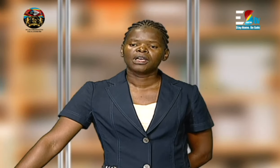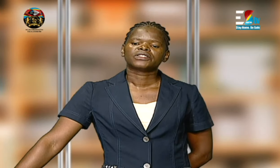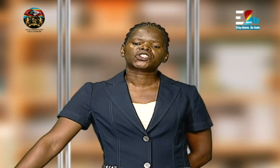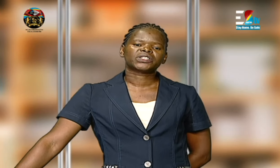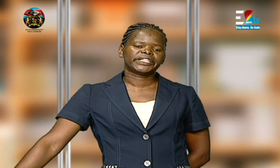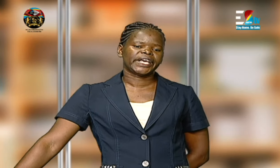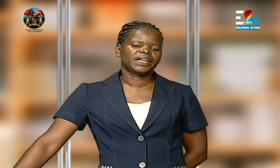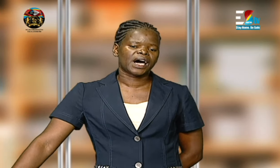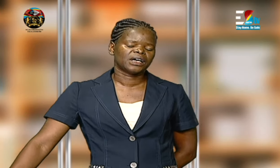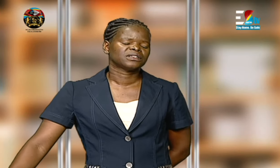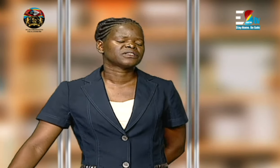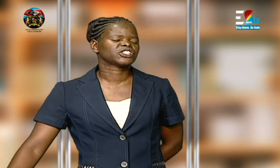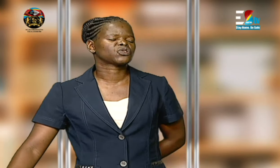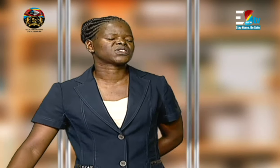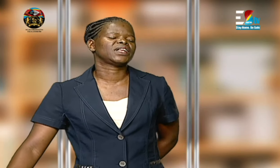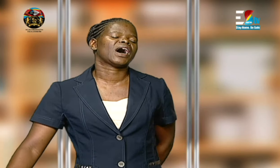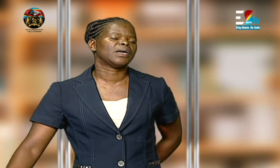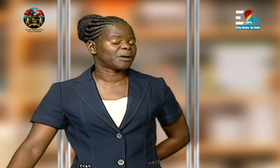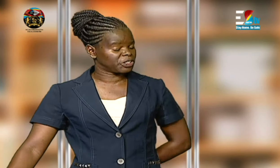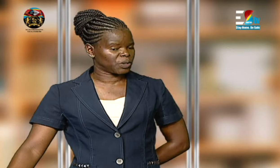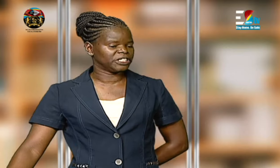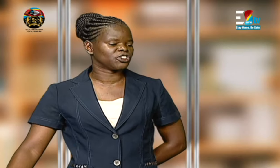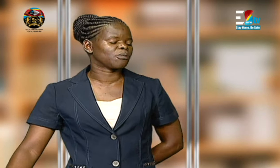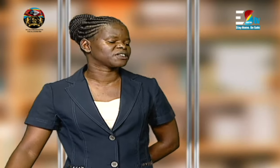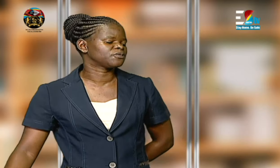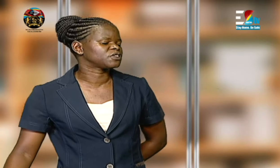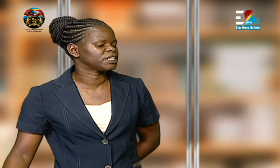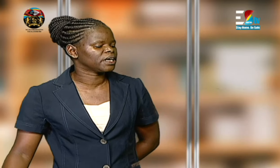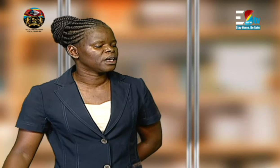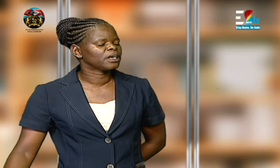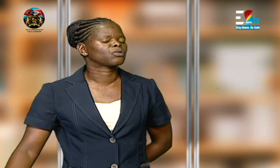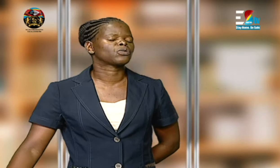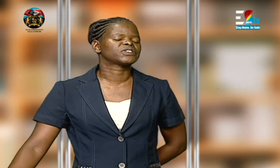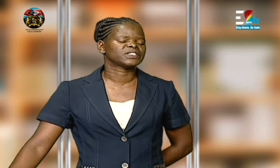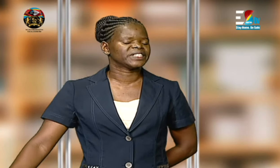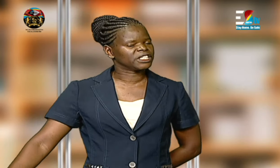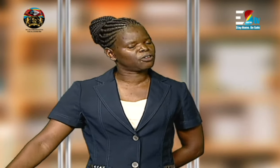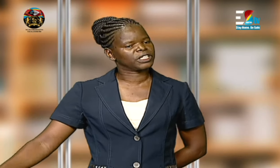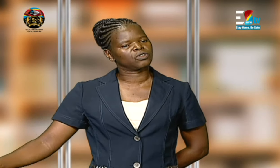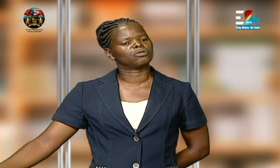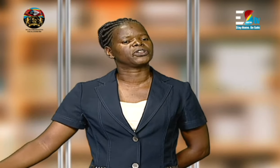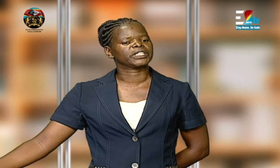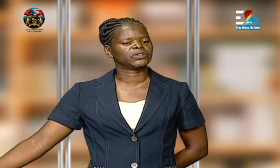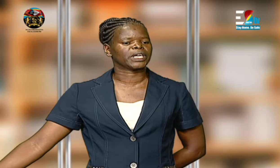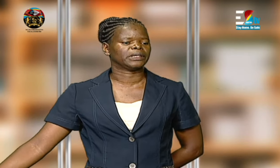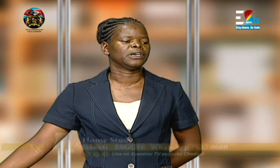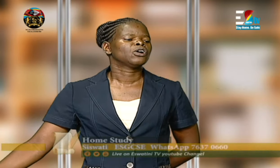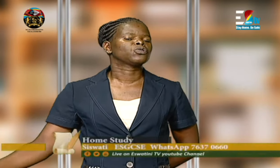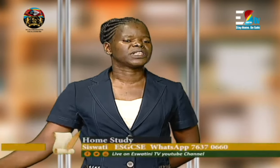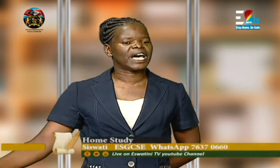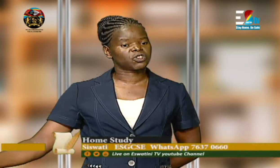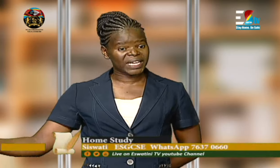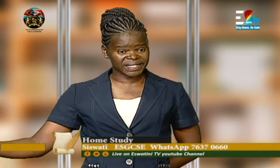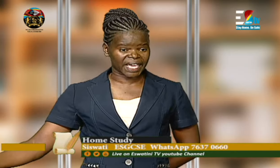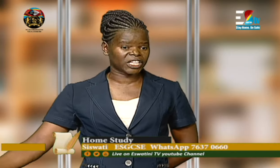mfunzi sitotihlela sitisusela emabitweni njengoba sifunzile ukuthi sinetitfo tenkulumo letehlukene